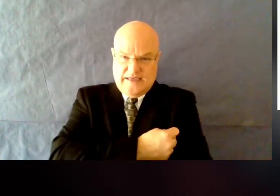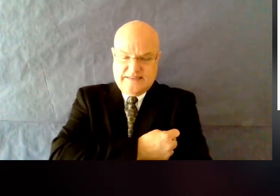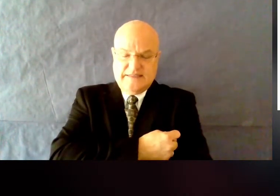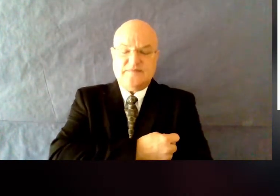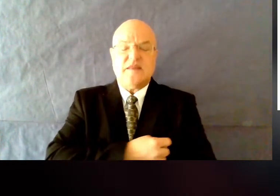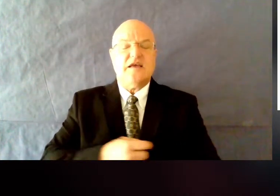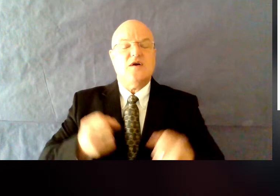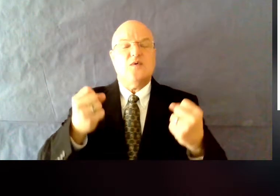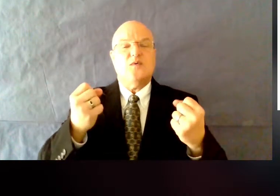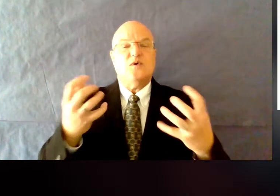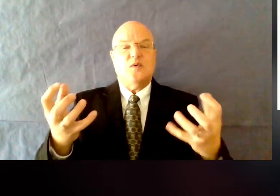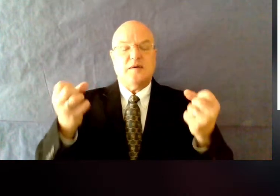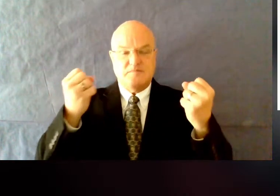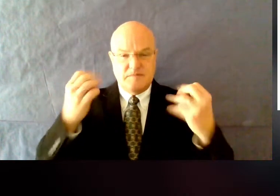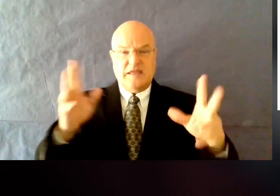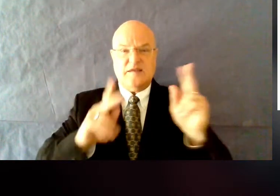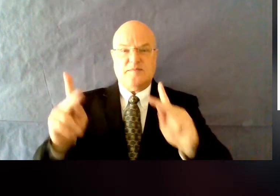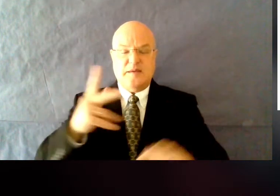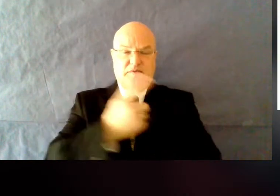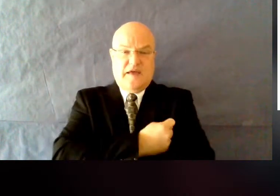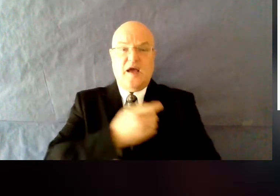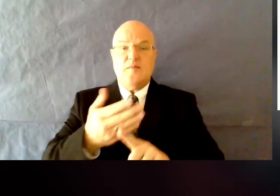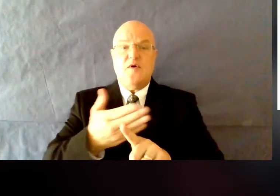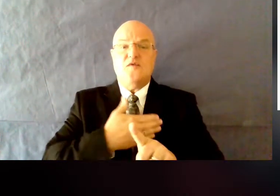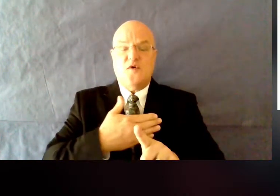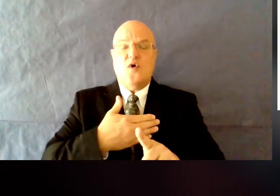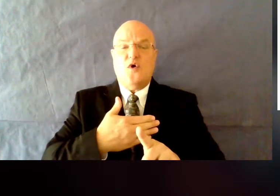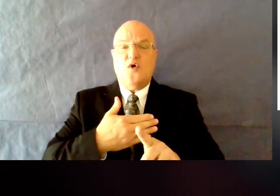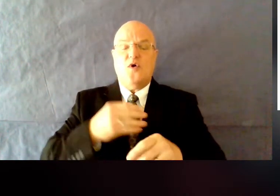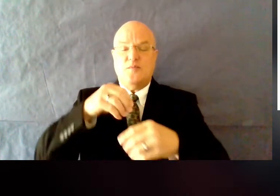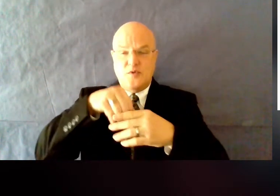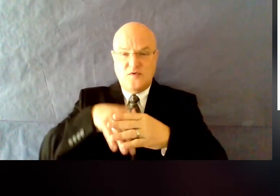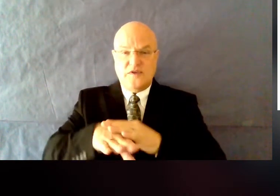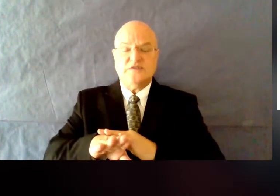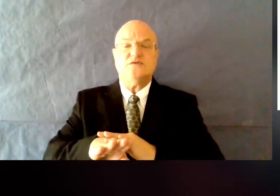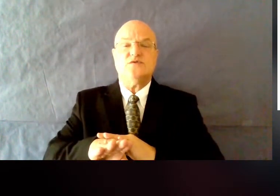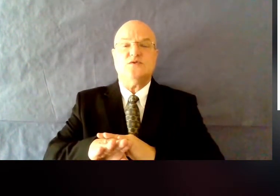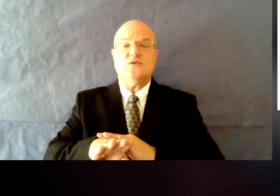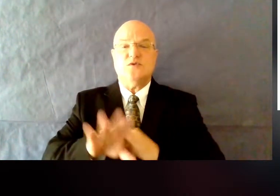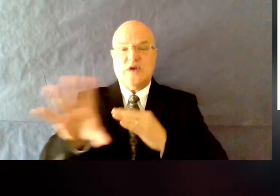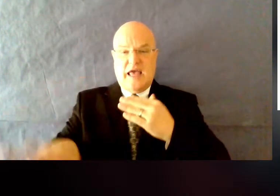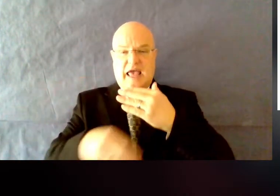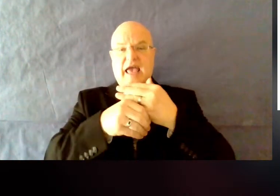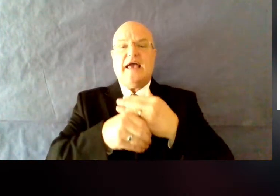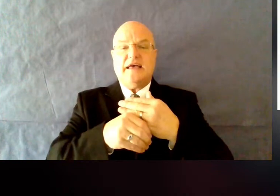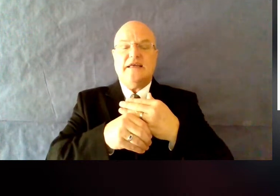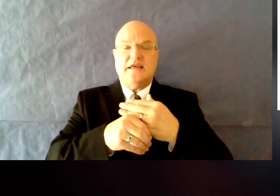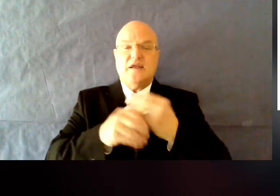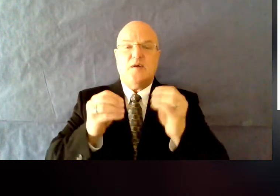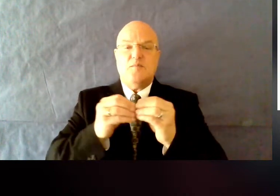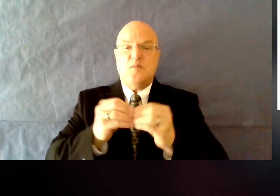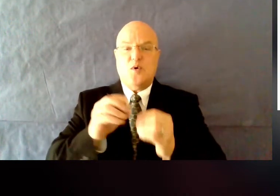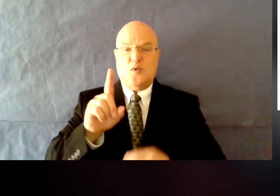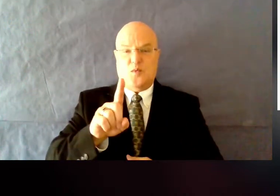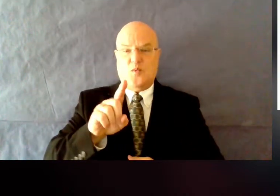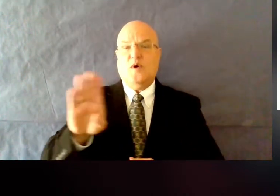of those vaccinated as possible before we move to add additional 1B